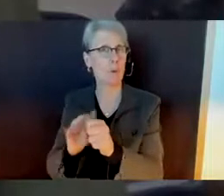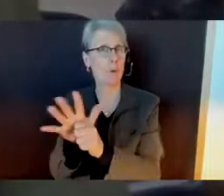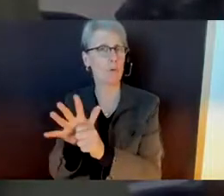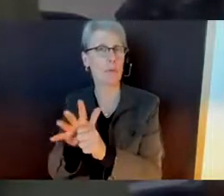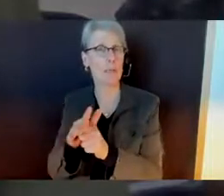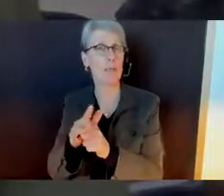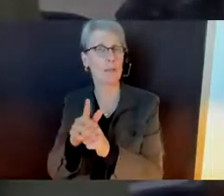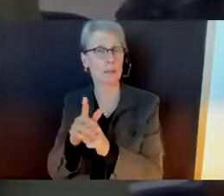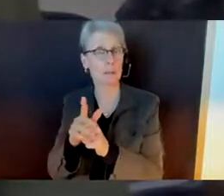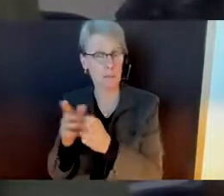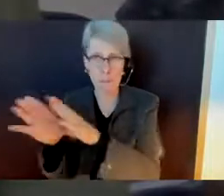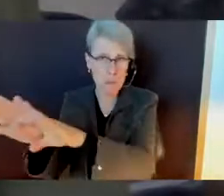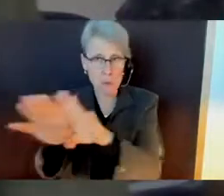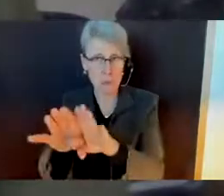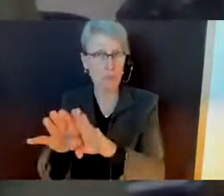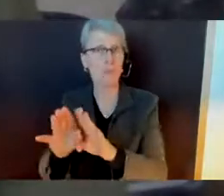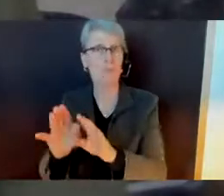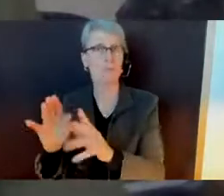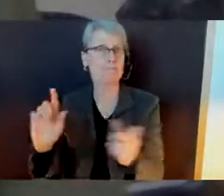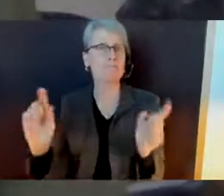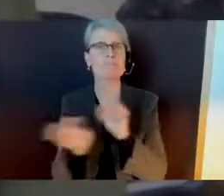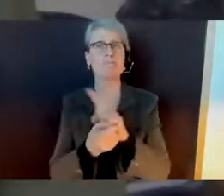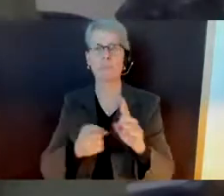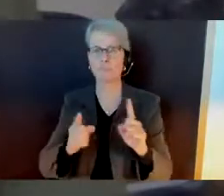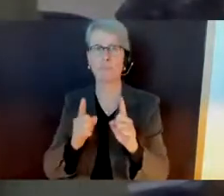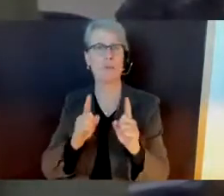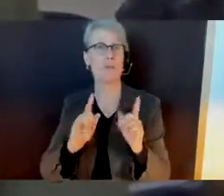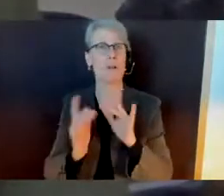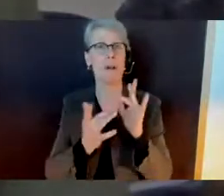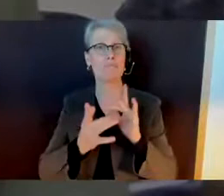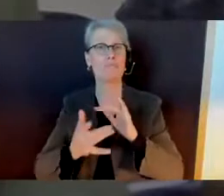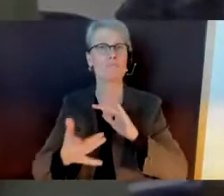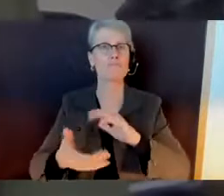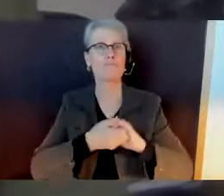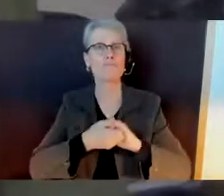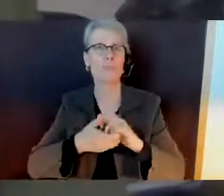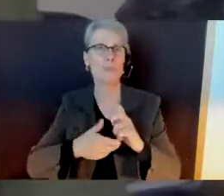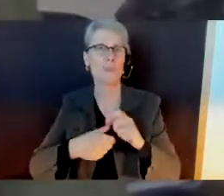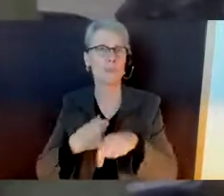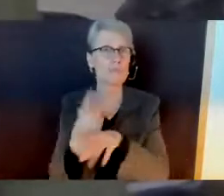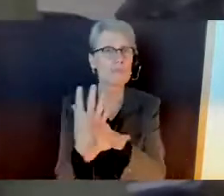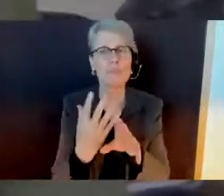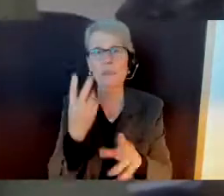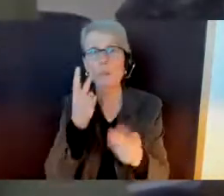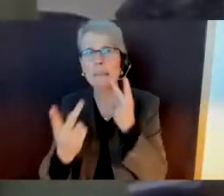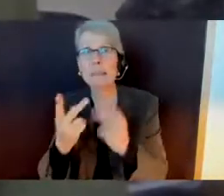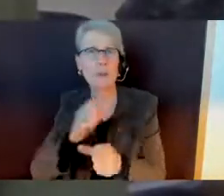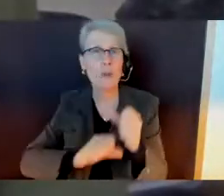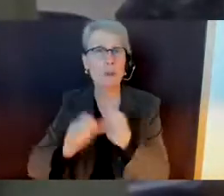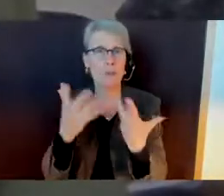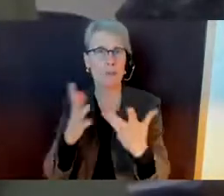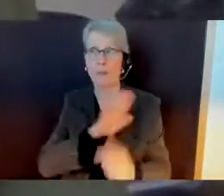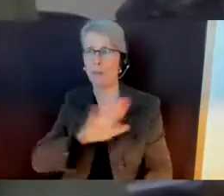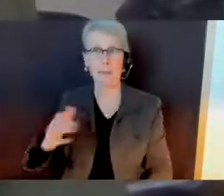or opportunities that we have seized to bring our voices together from sea